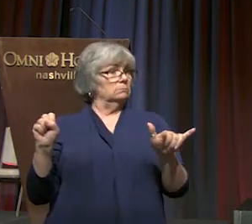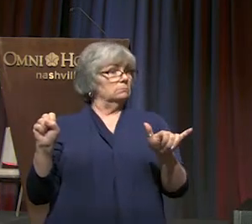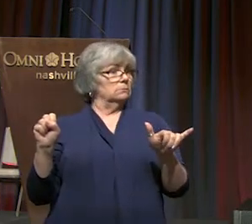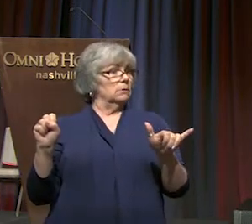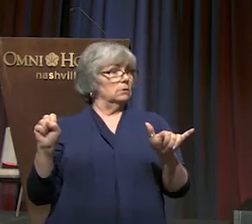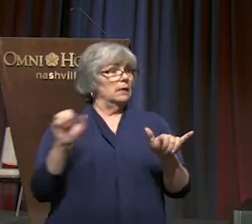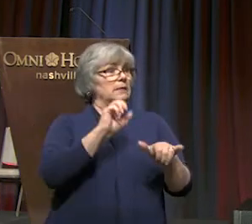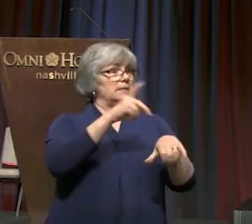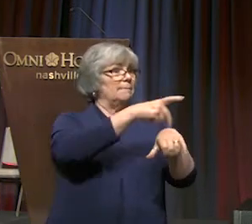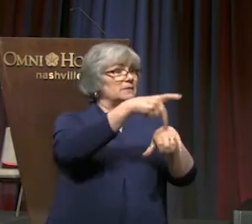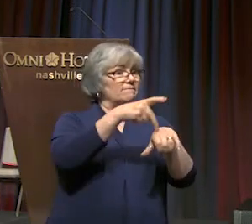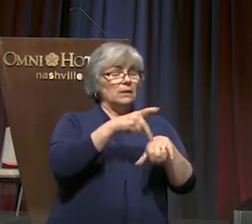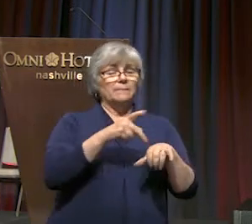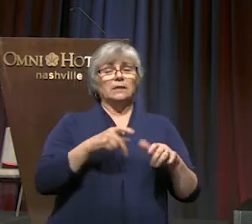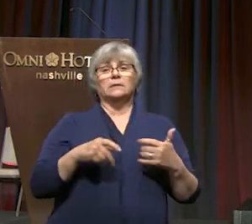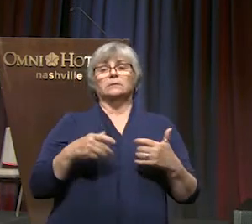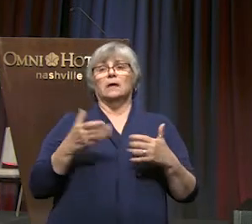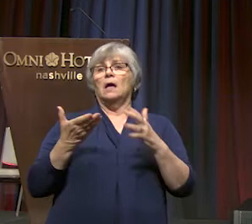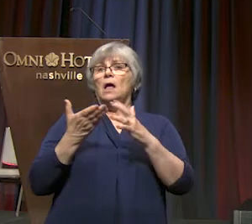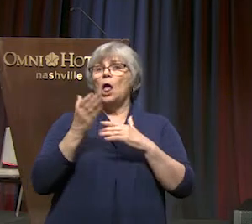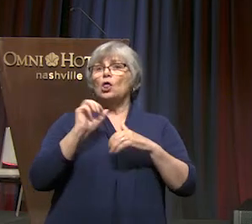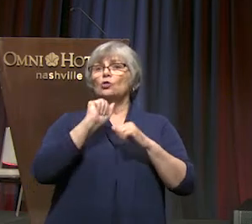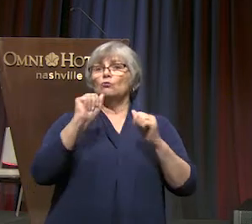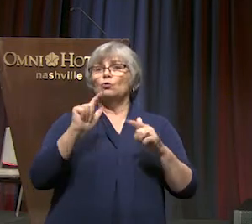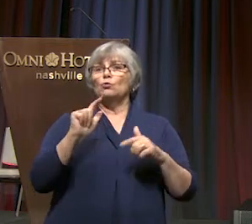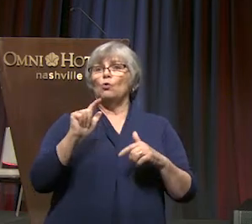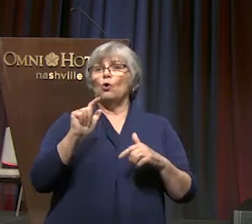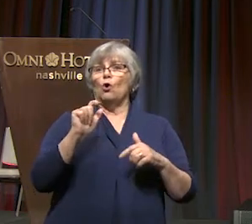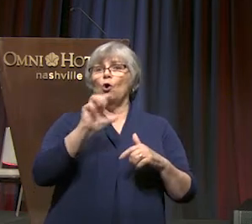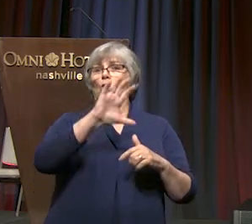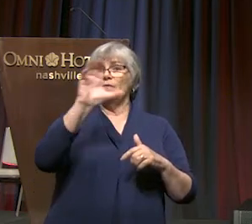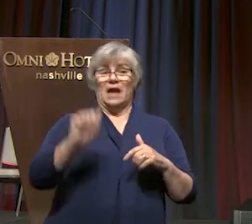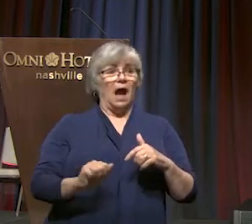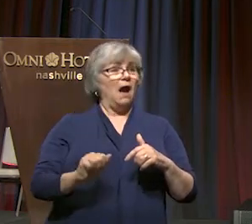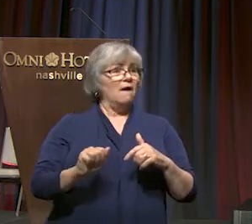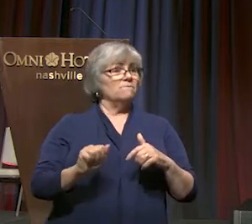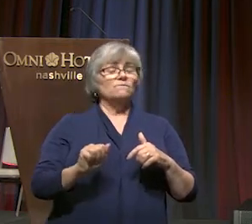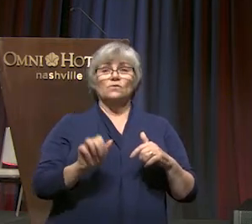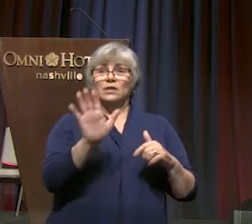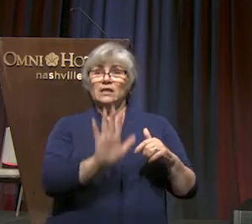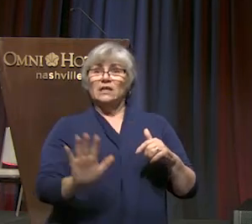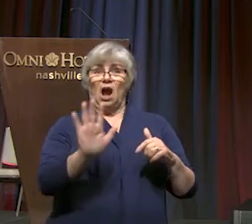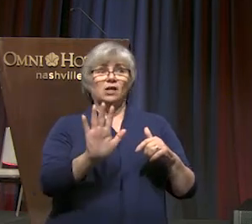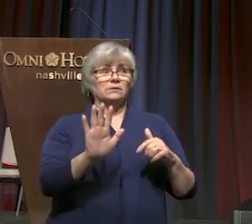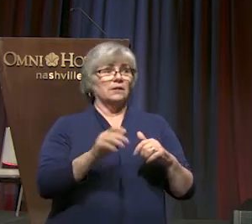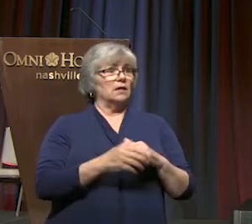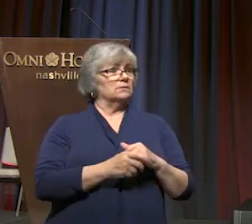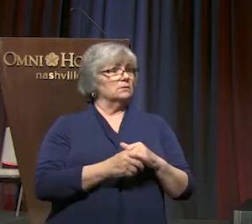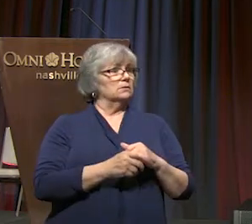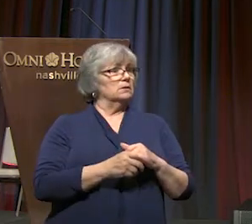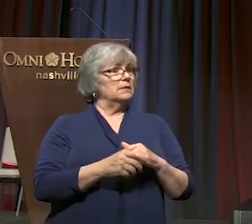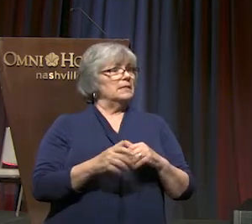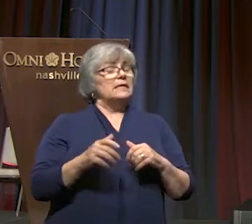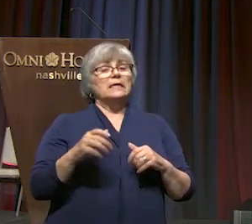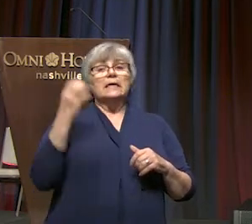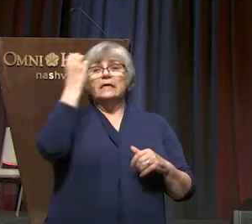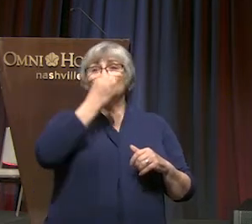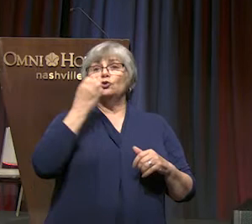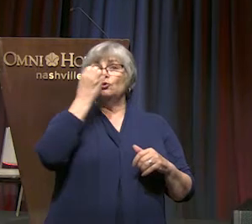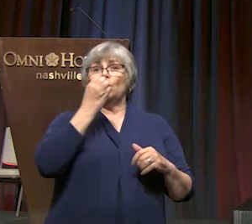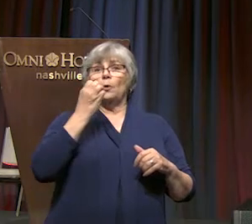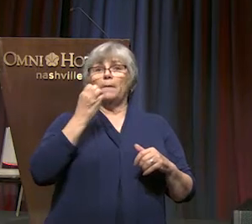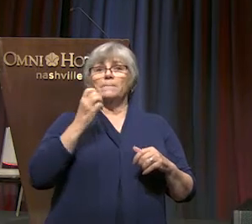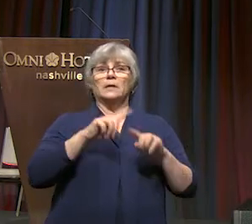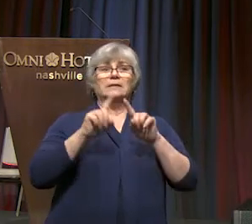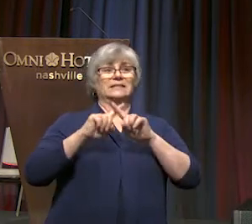like in the Philippines and throughout the African continent. In Europe are very